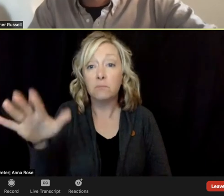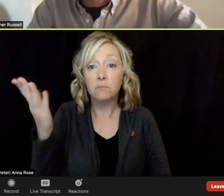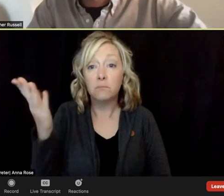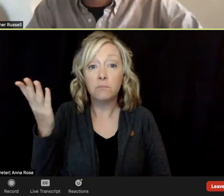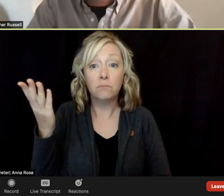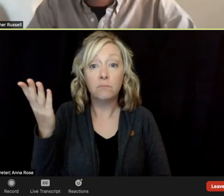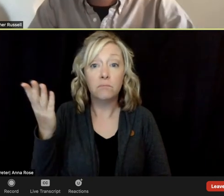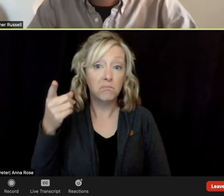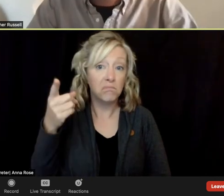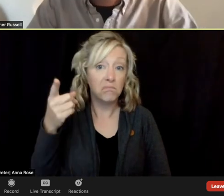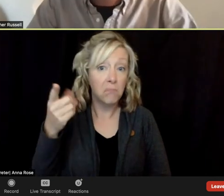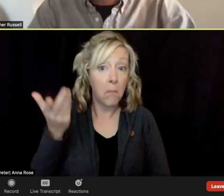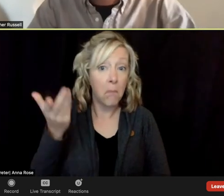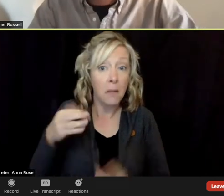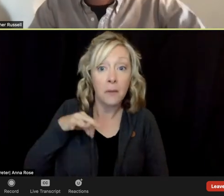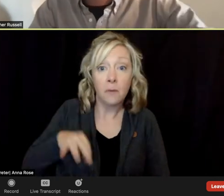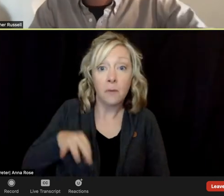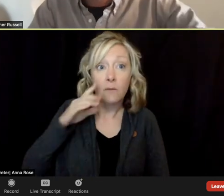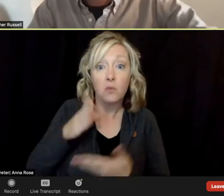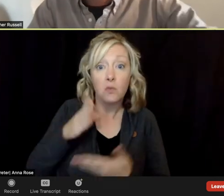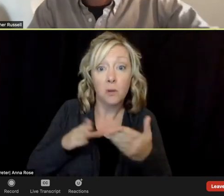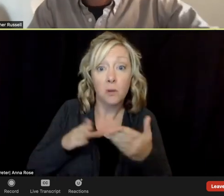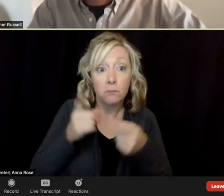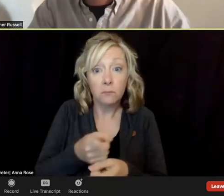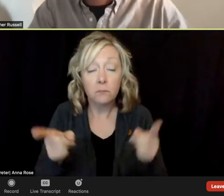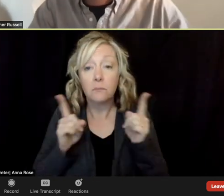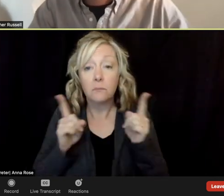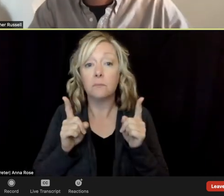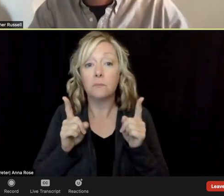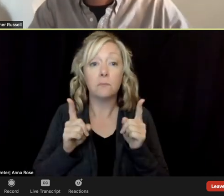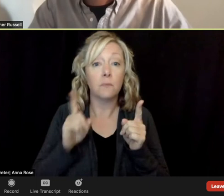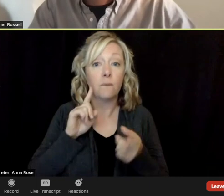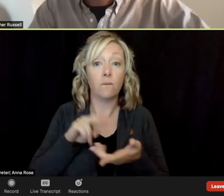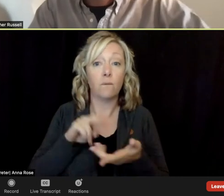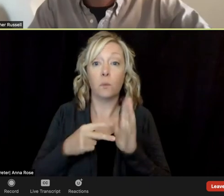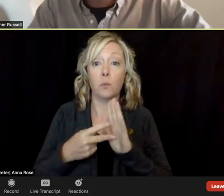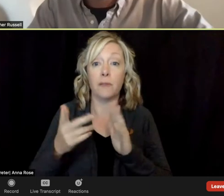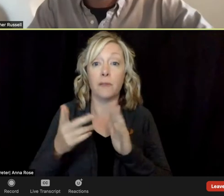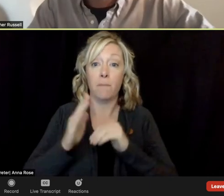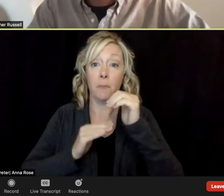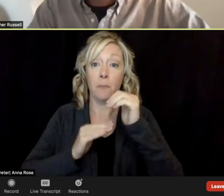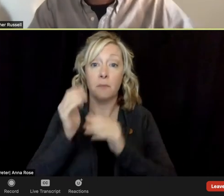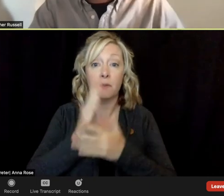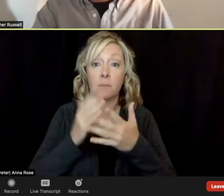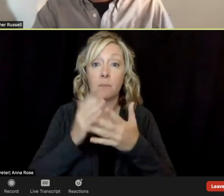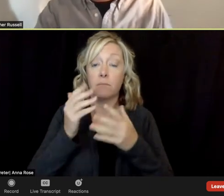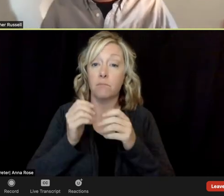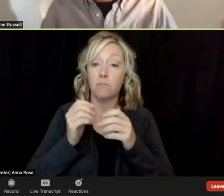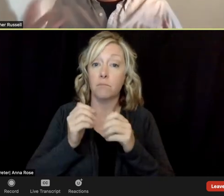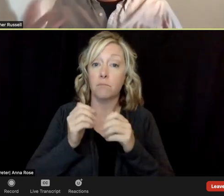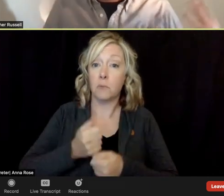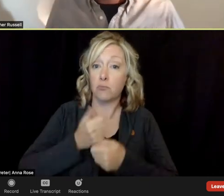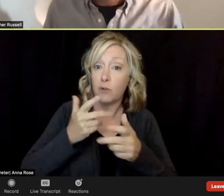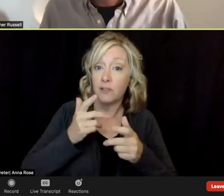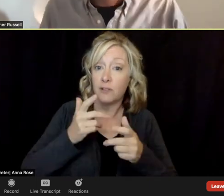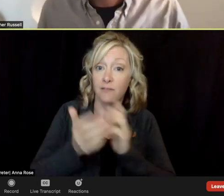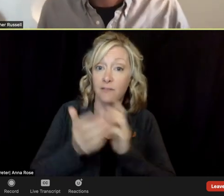Might this be useful for some of you in terms of building some of those expressive skills, as well as those